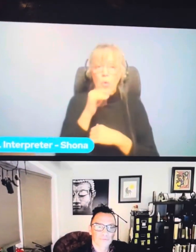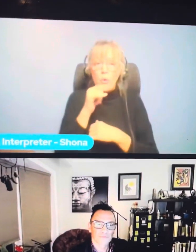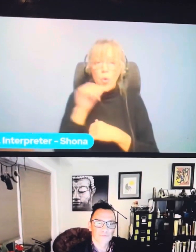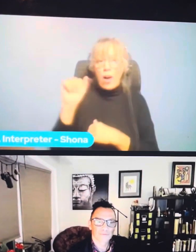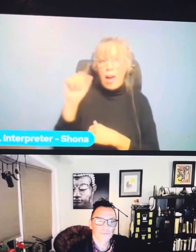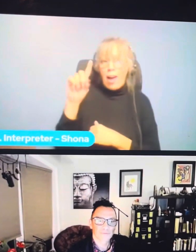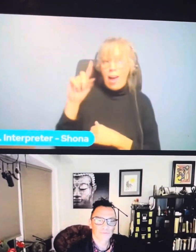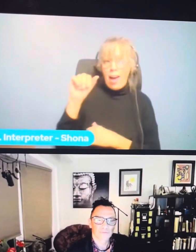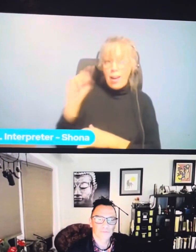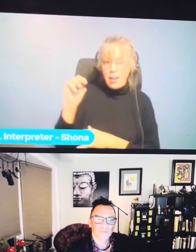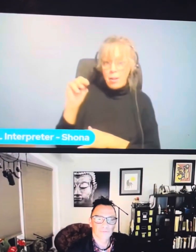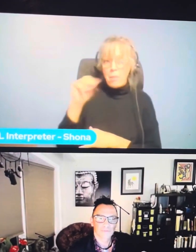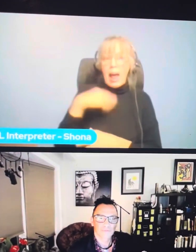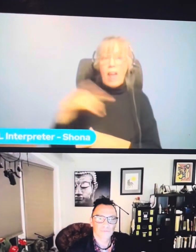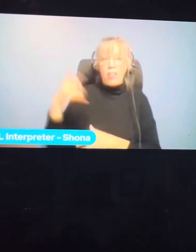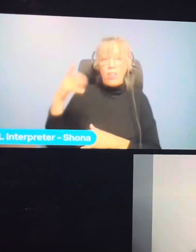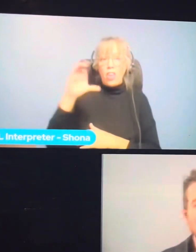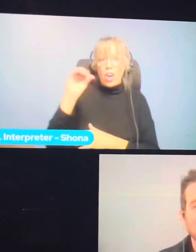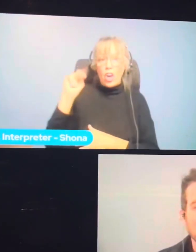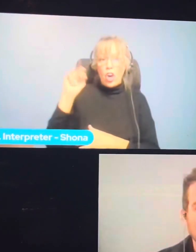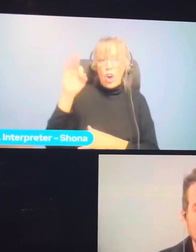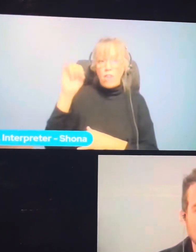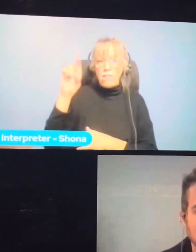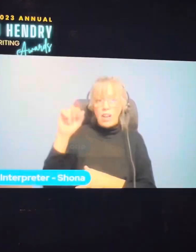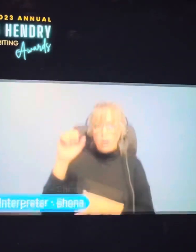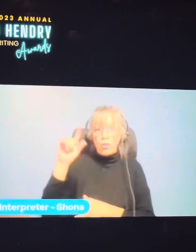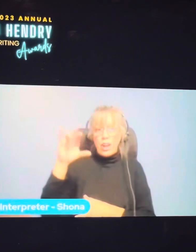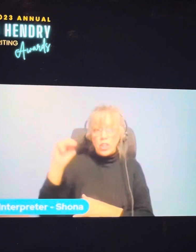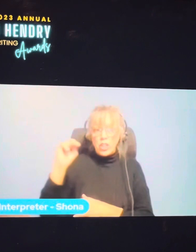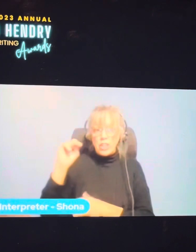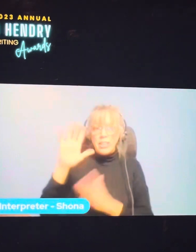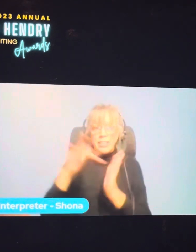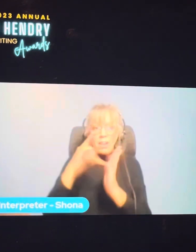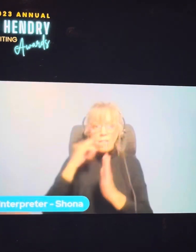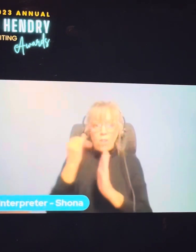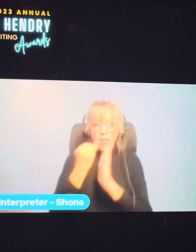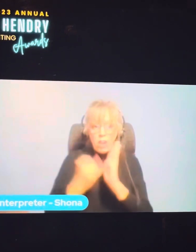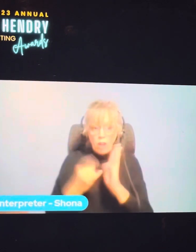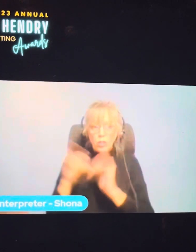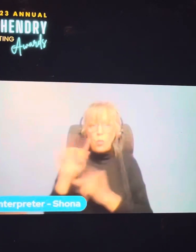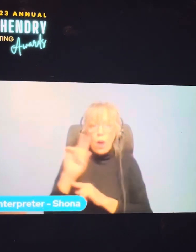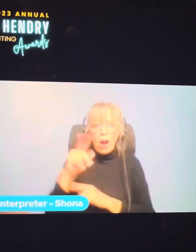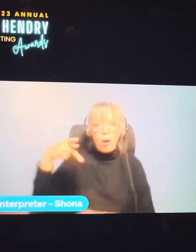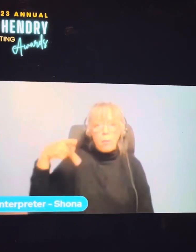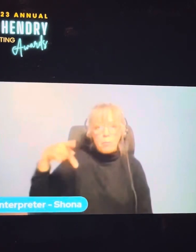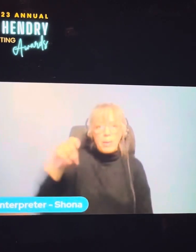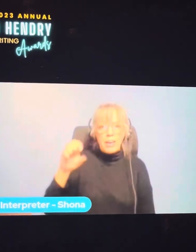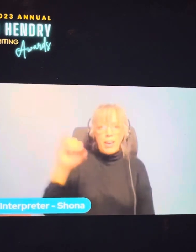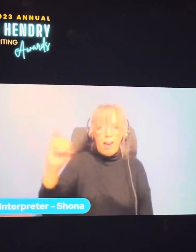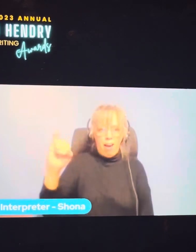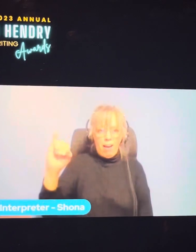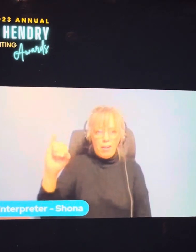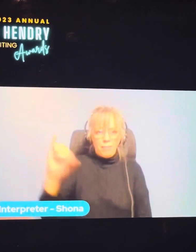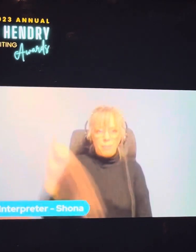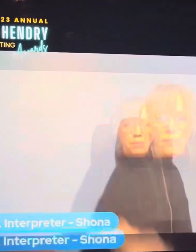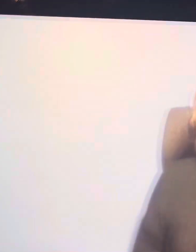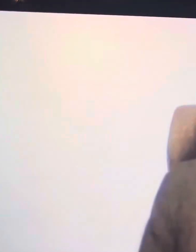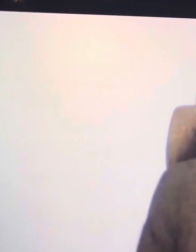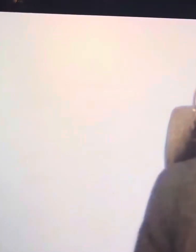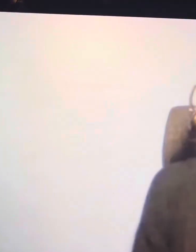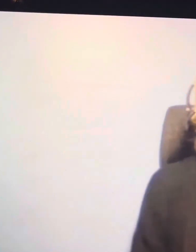the Confederation Center for the Arts in PEI as they announce the recipient.